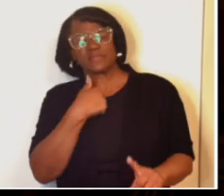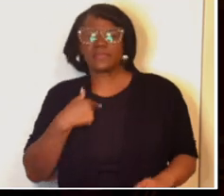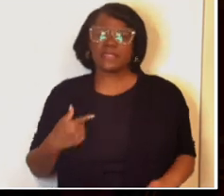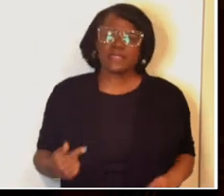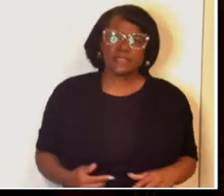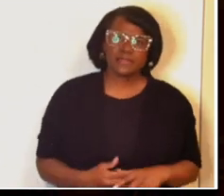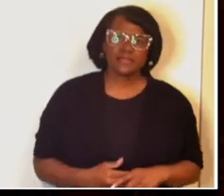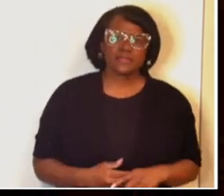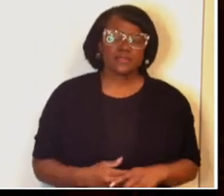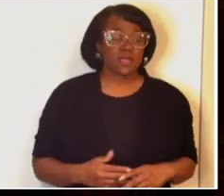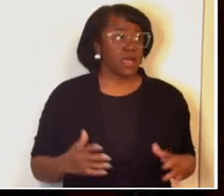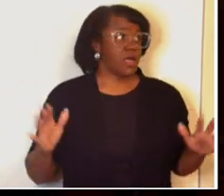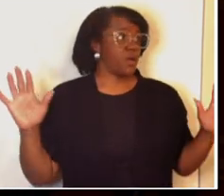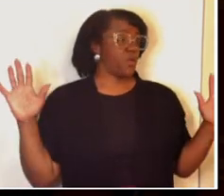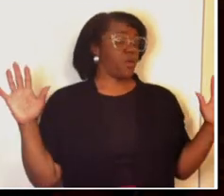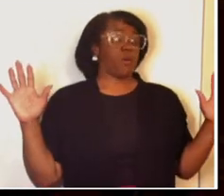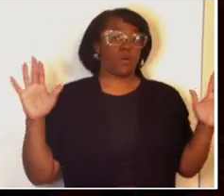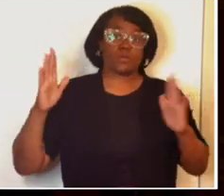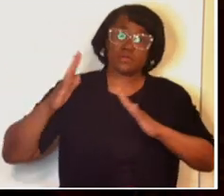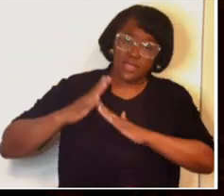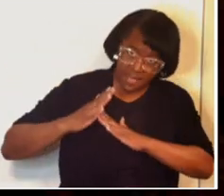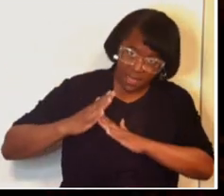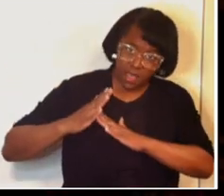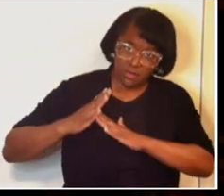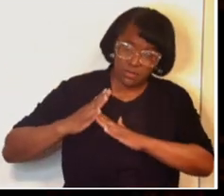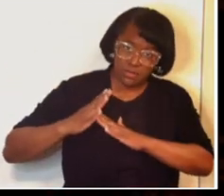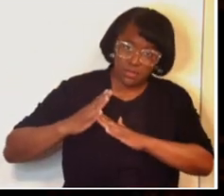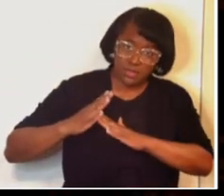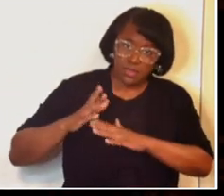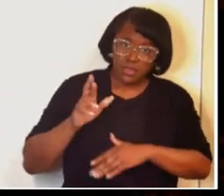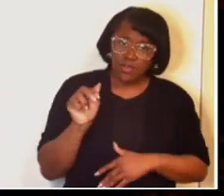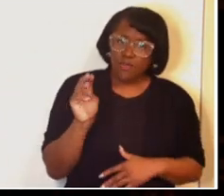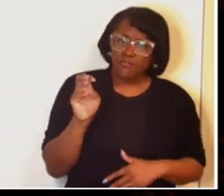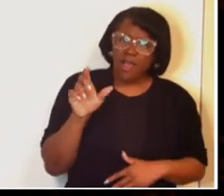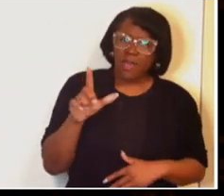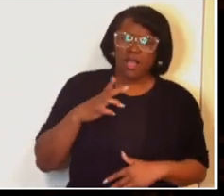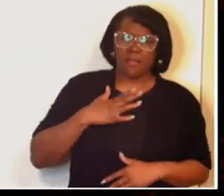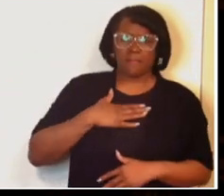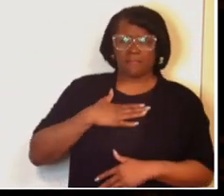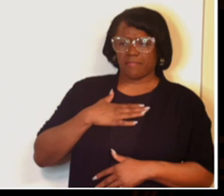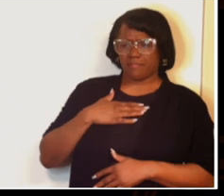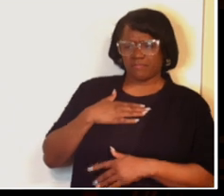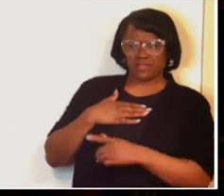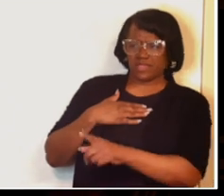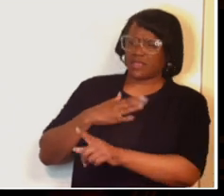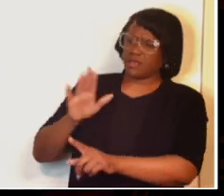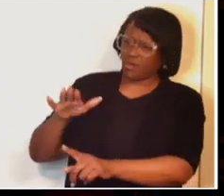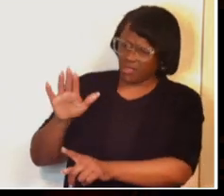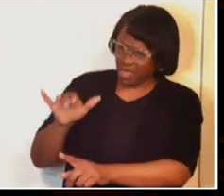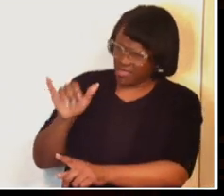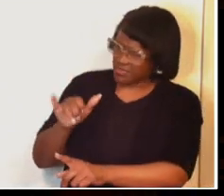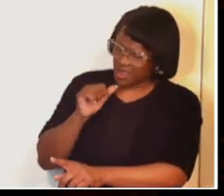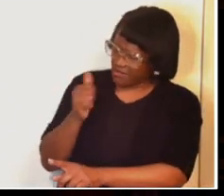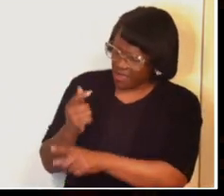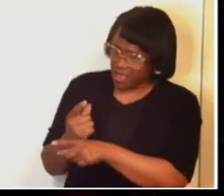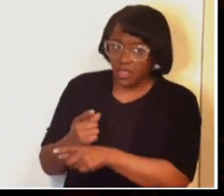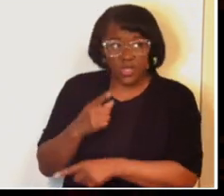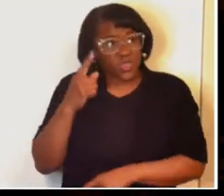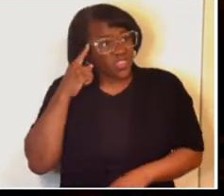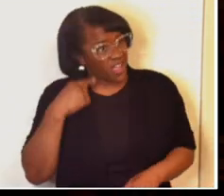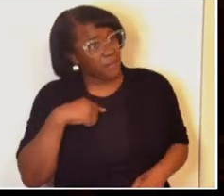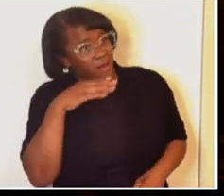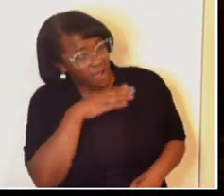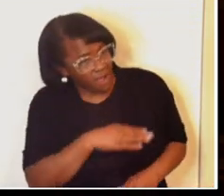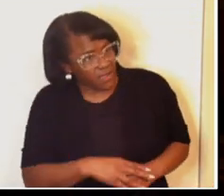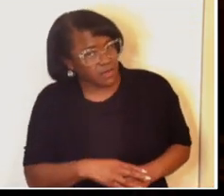time out. Rommel whistled. Chocolate, come on now, that's foul. What, you think I'm lying? I know you're lying. I'm